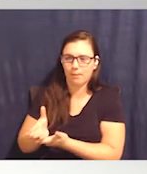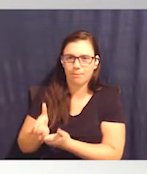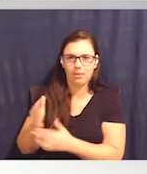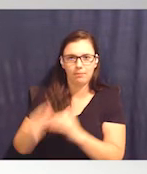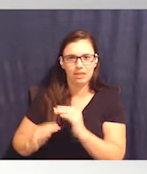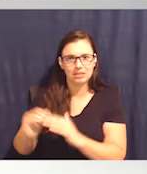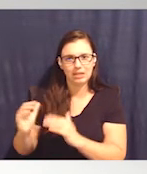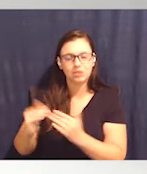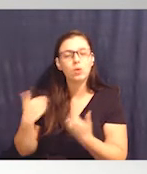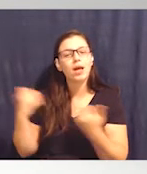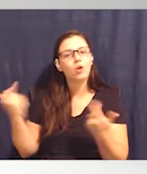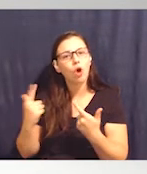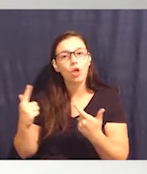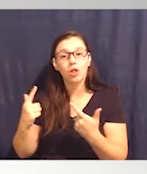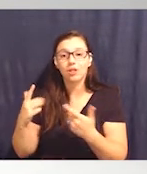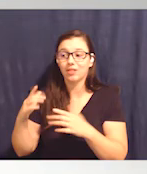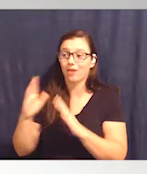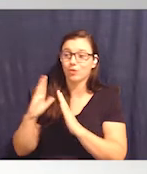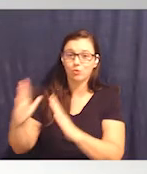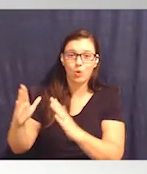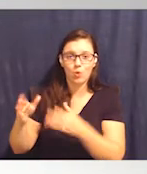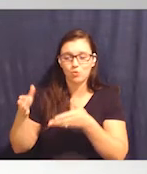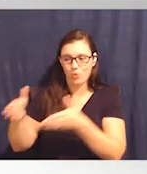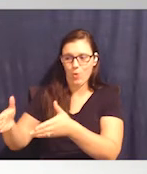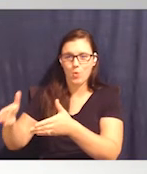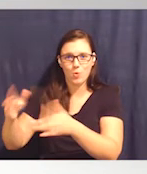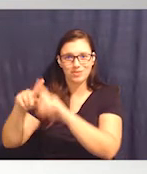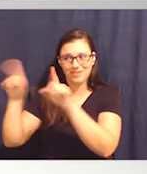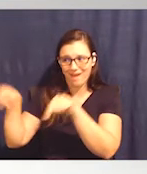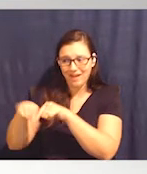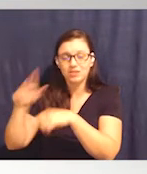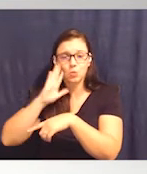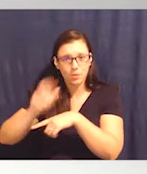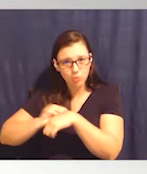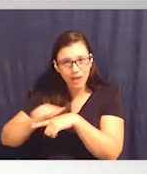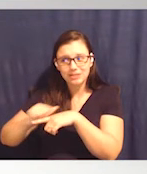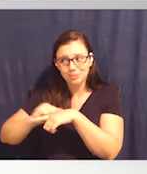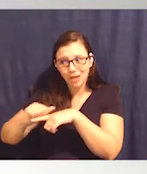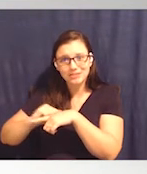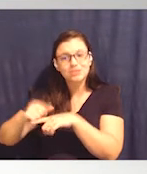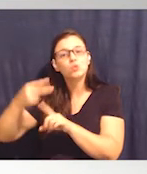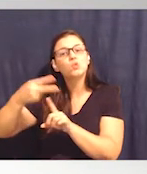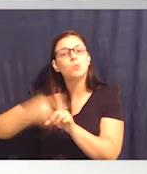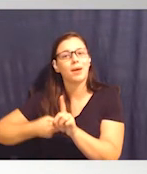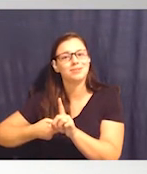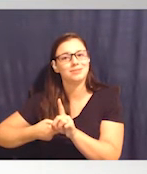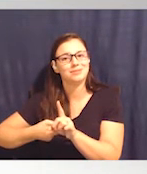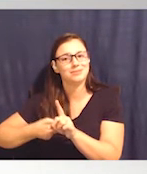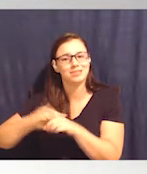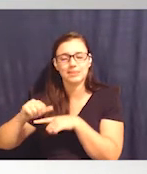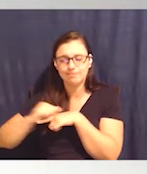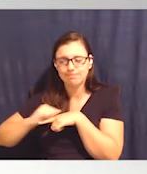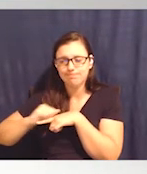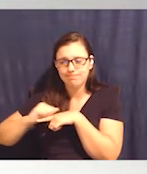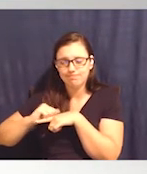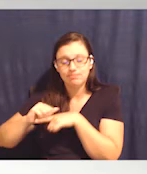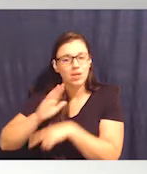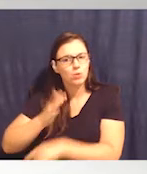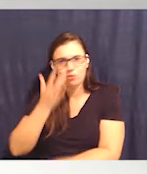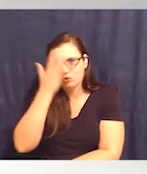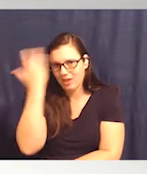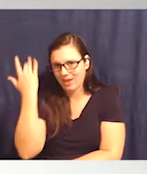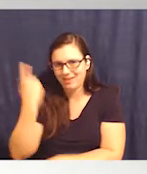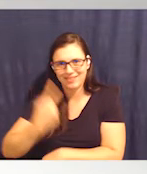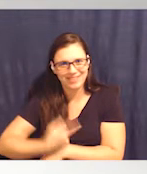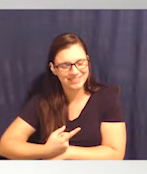We'd go in there and drive and practice, probably 2 months of that. And I'll never forget the day we pulled him, he would drive to the side,